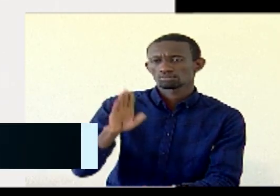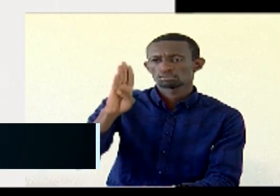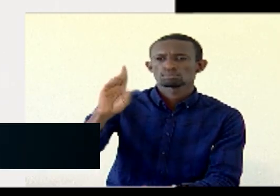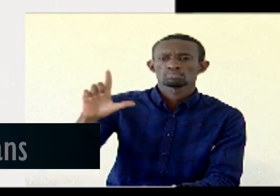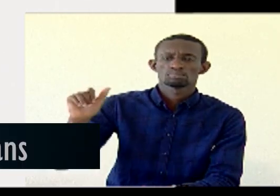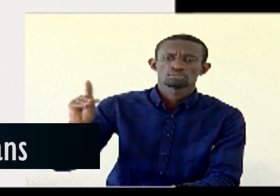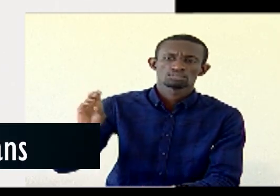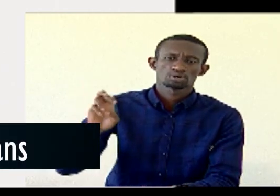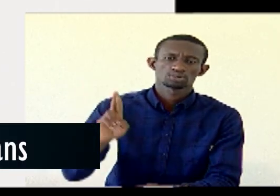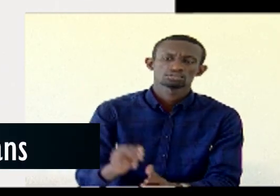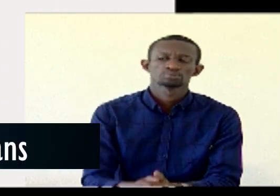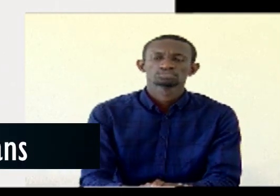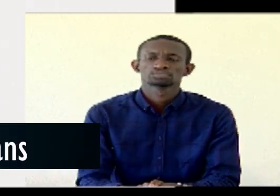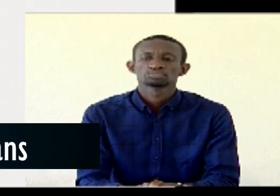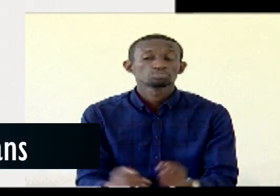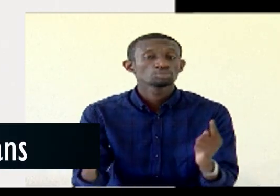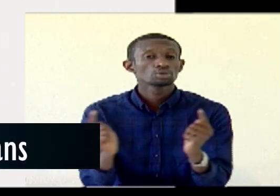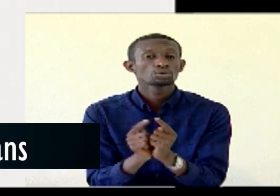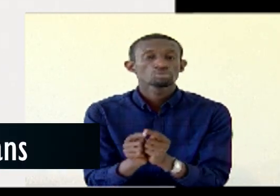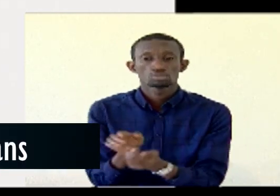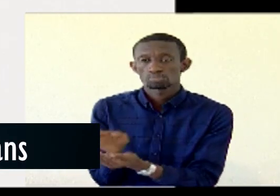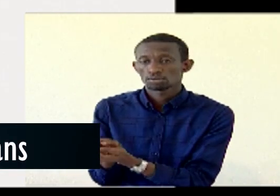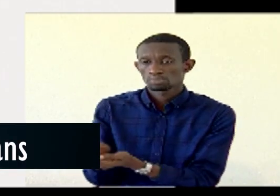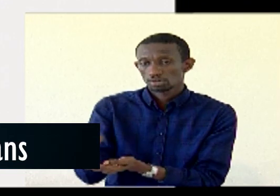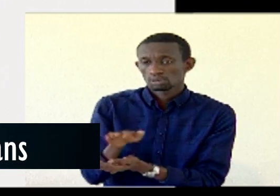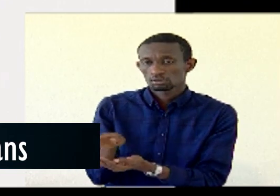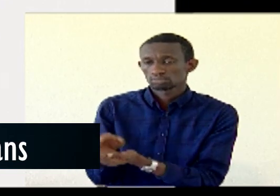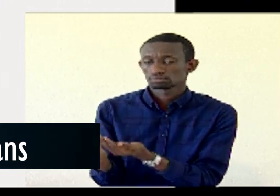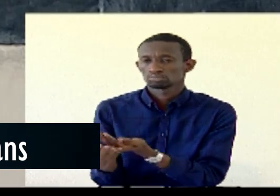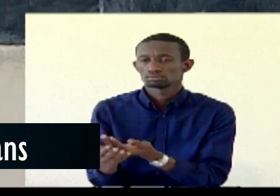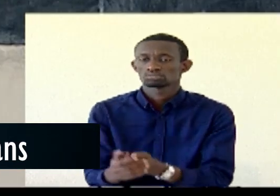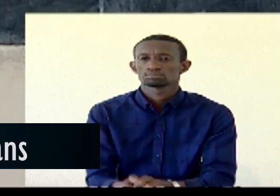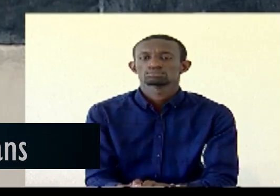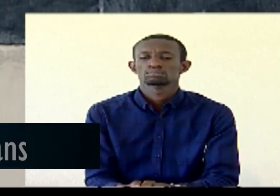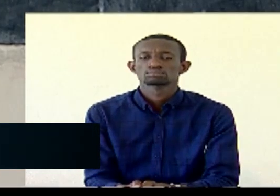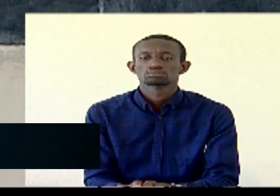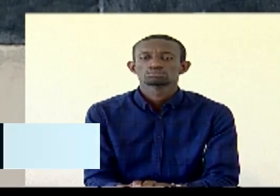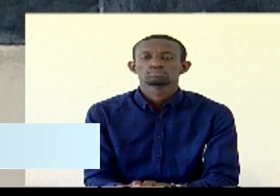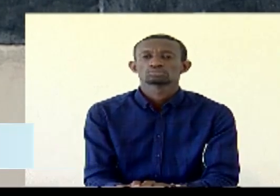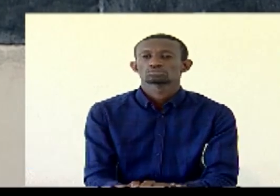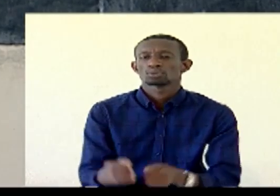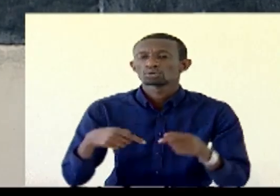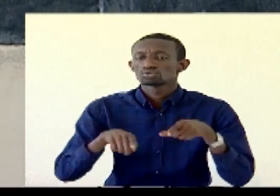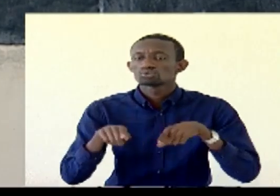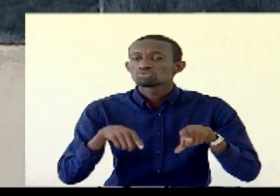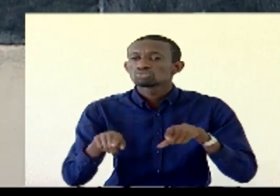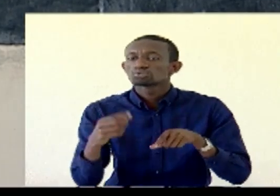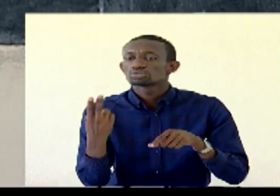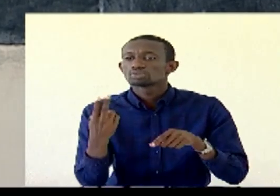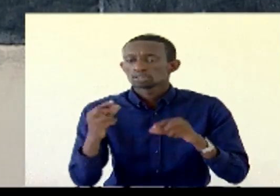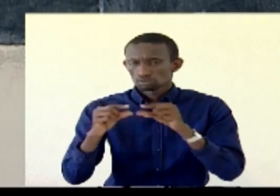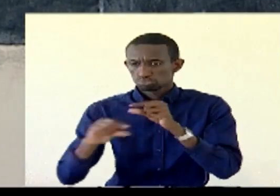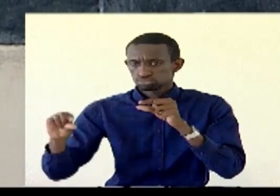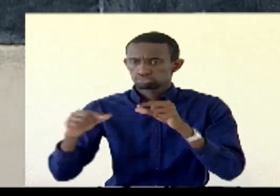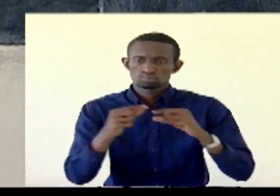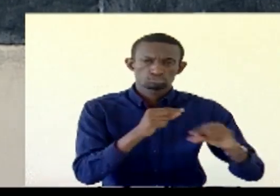which joins at the vein cover, a tube which is called the urethra, which connects each kidney to the bladder located